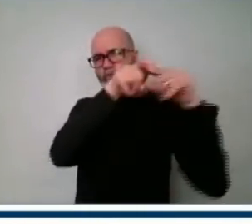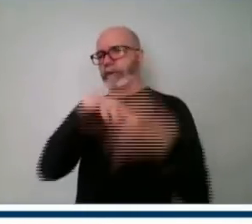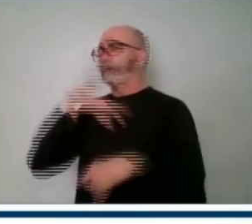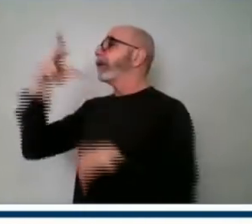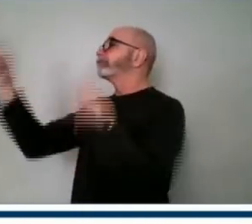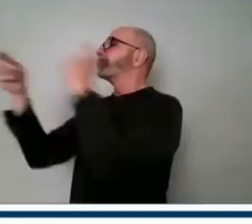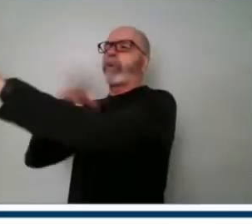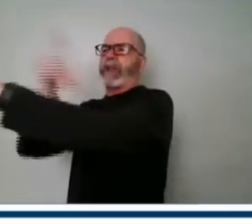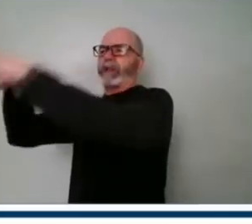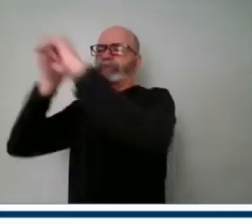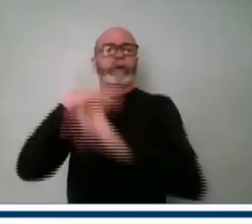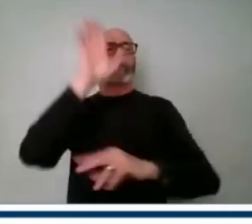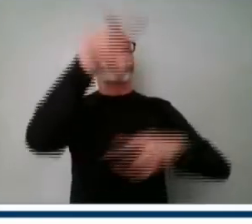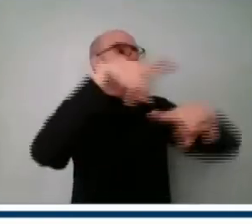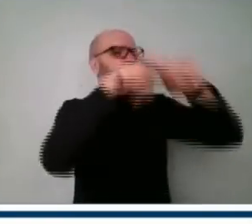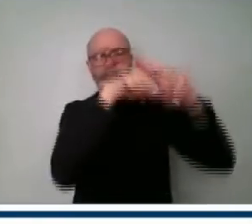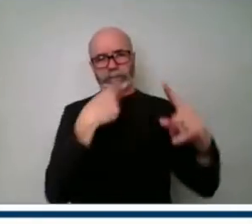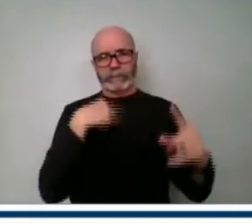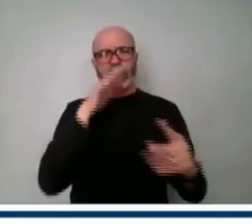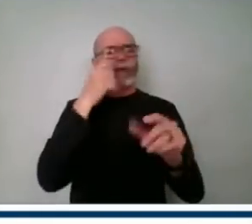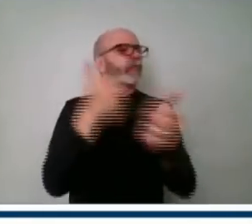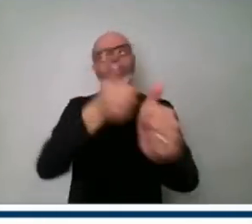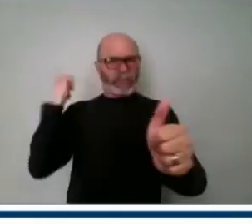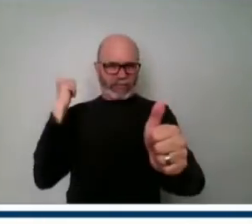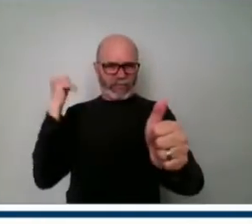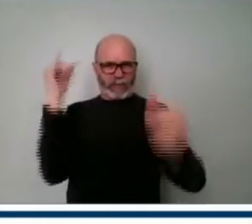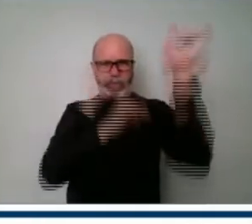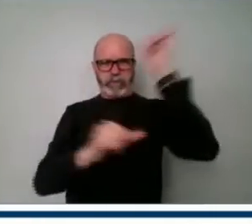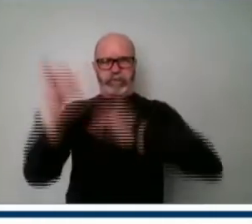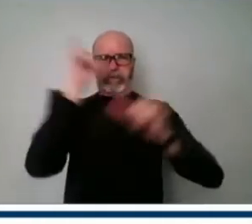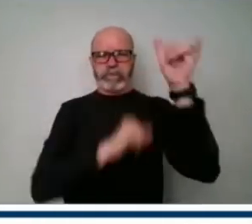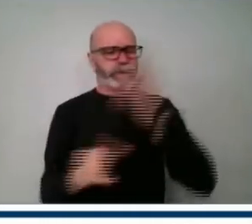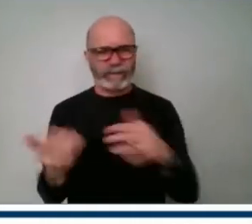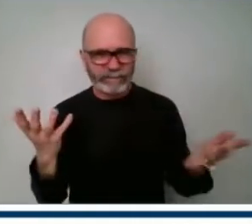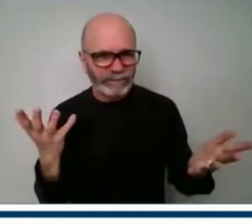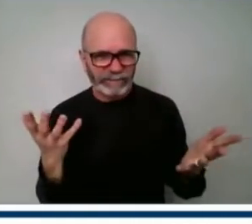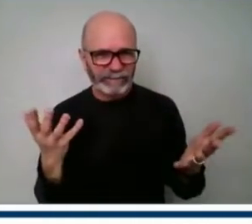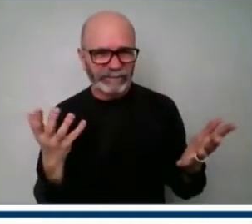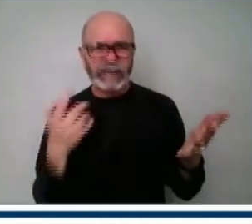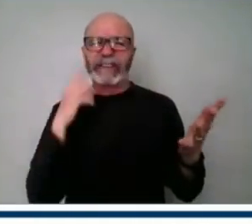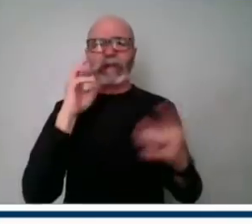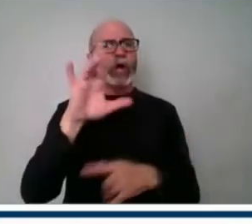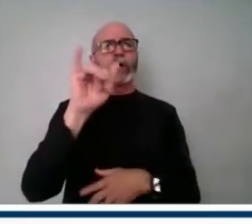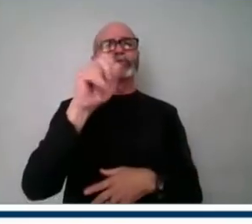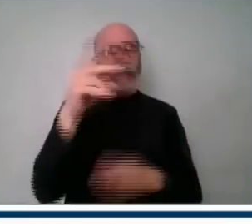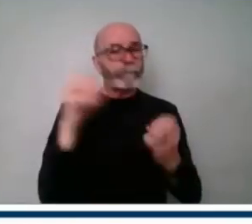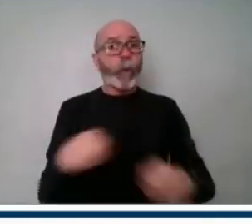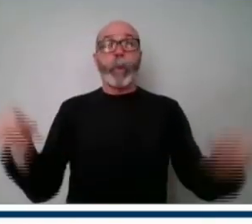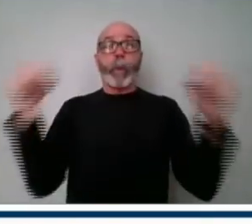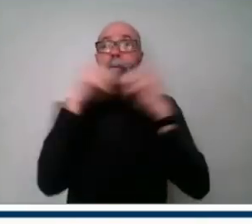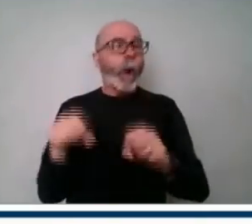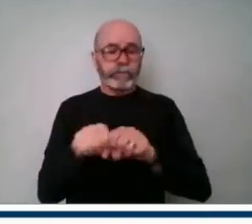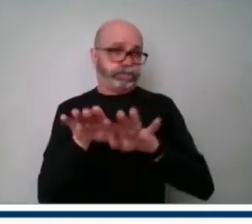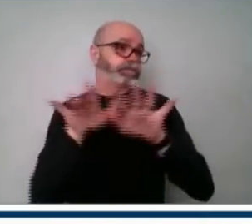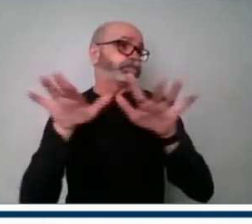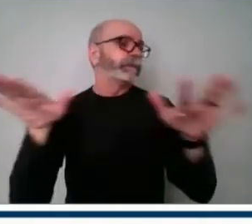the risk of severe disease, but what's your risk of being exposed in the first place? And in Nova Scotia, that's extremely low. So nobody's